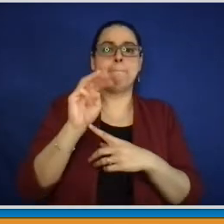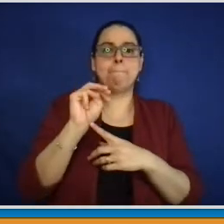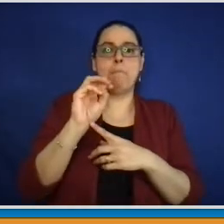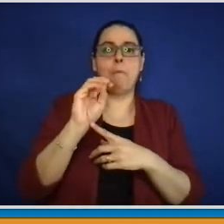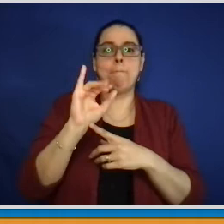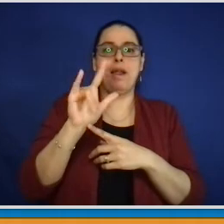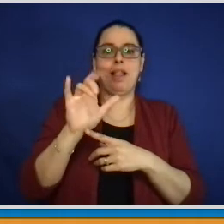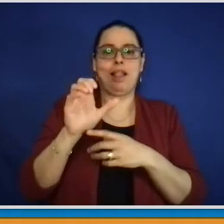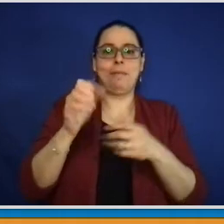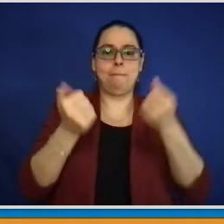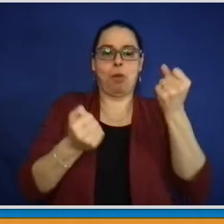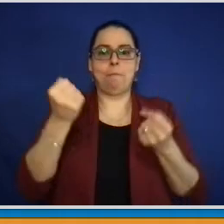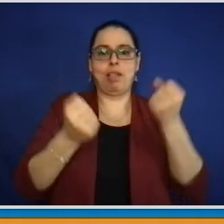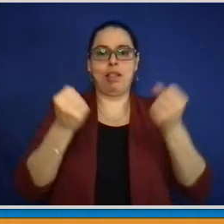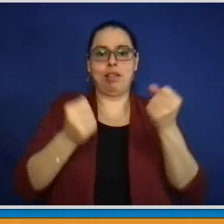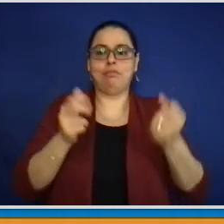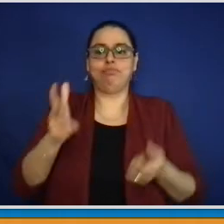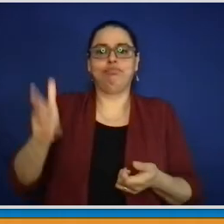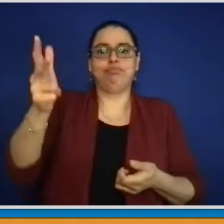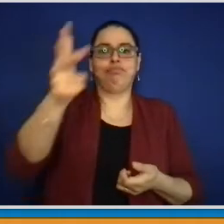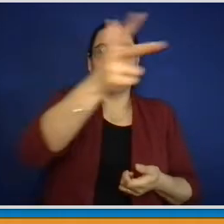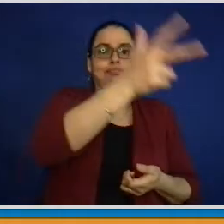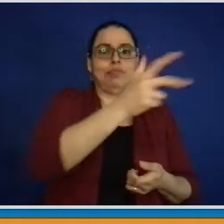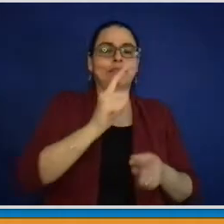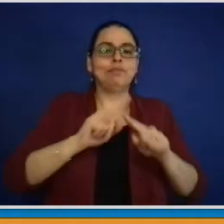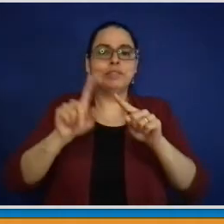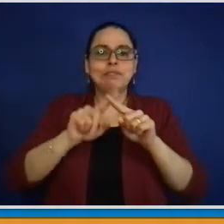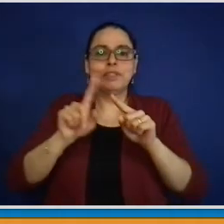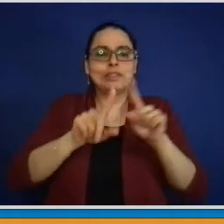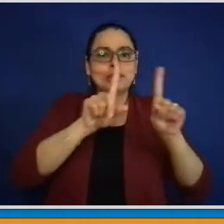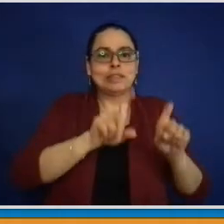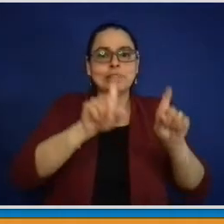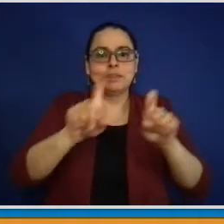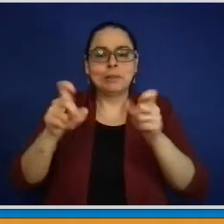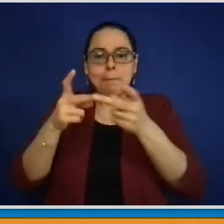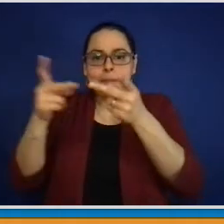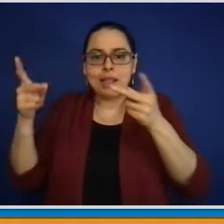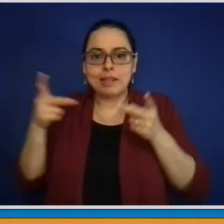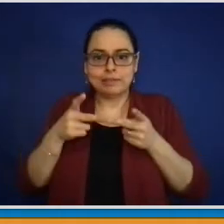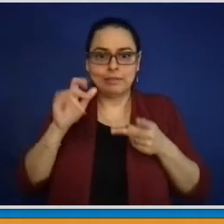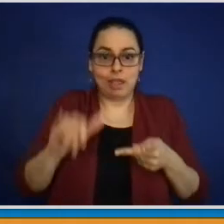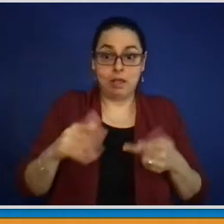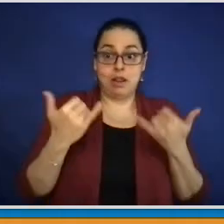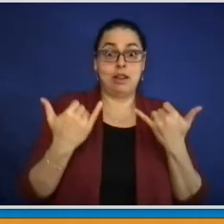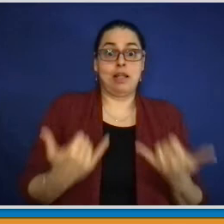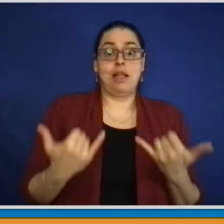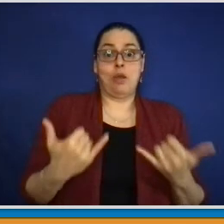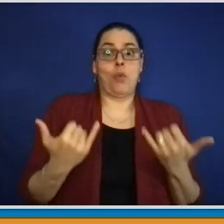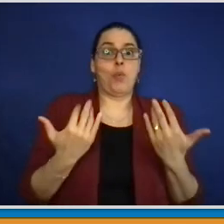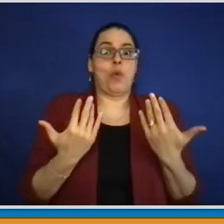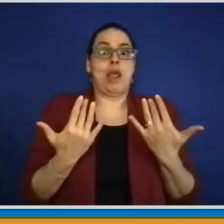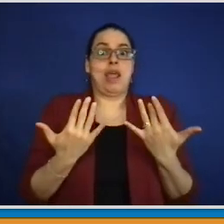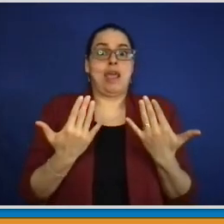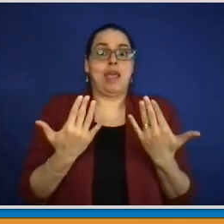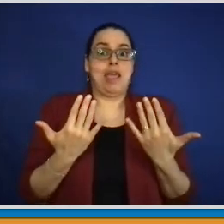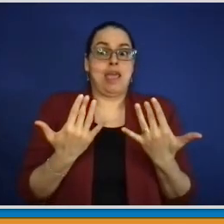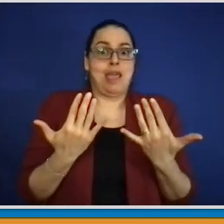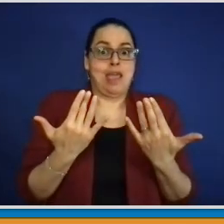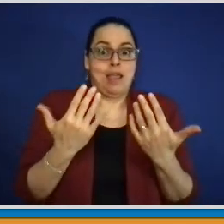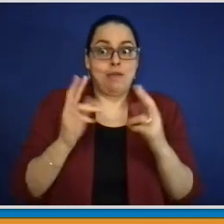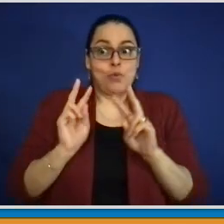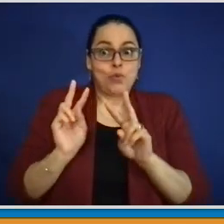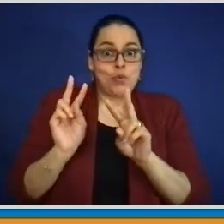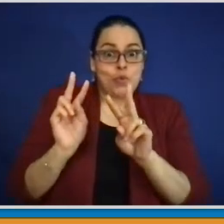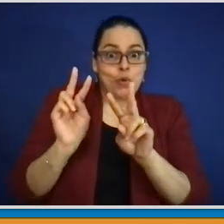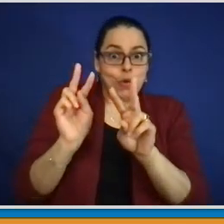start having people that haven't got over the 75% number for herd immunity with vaccinations, again,